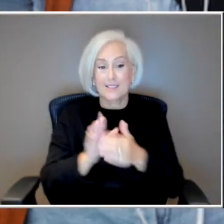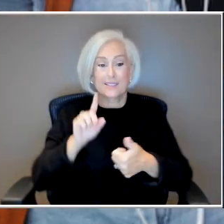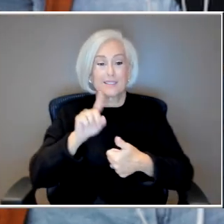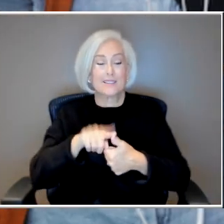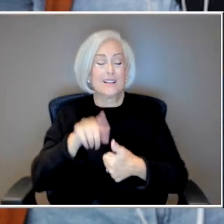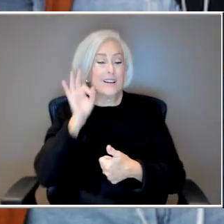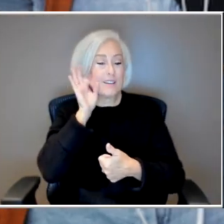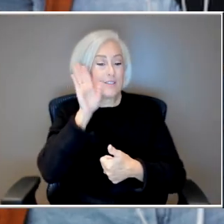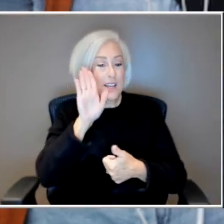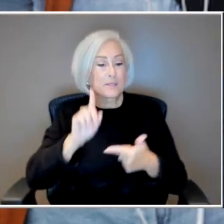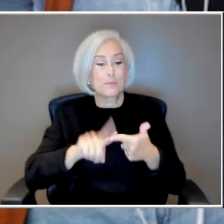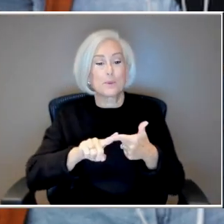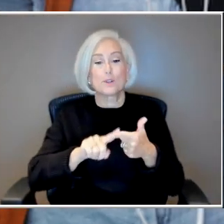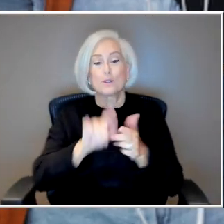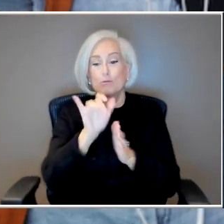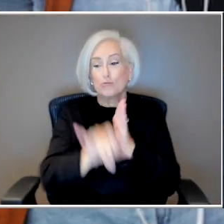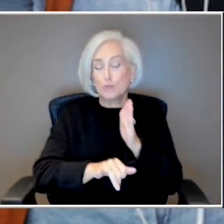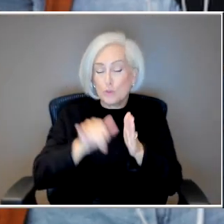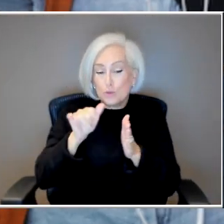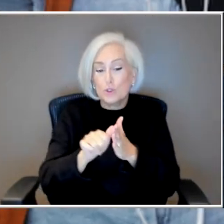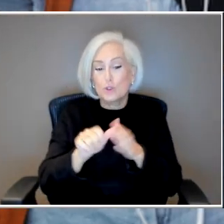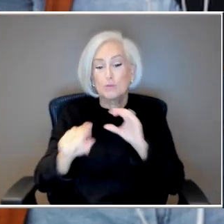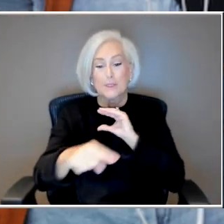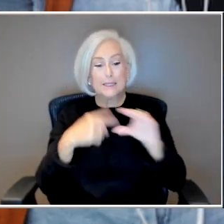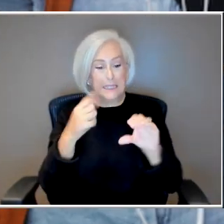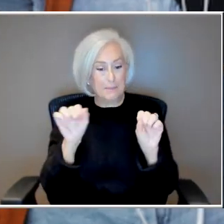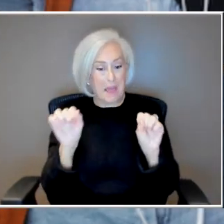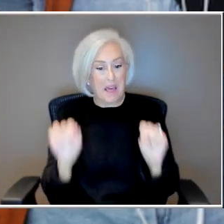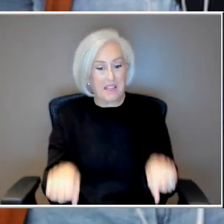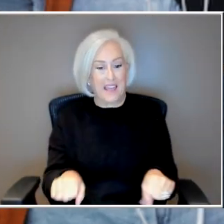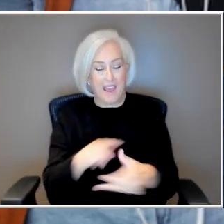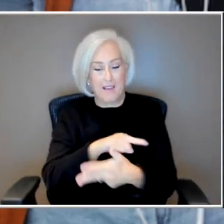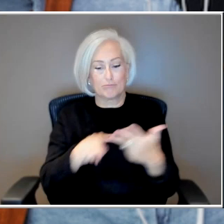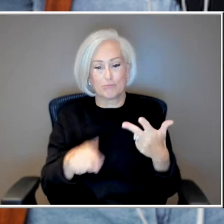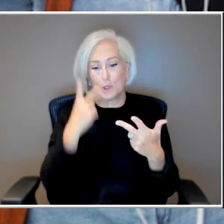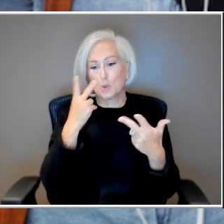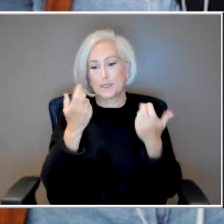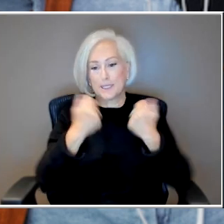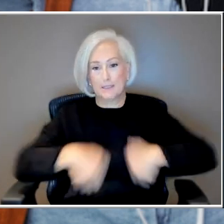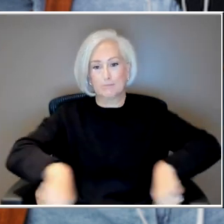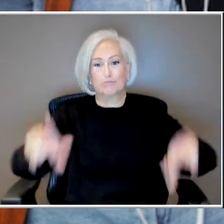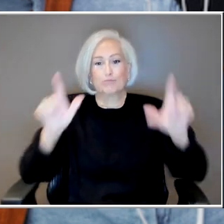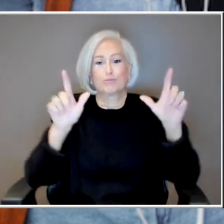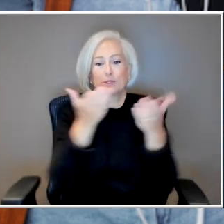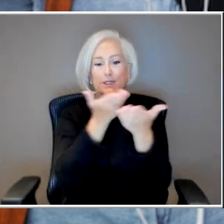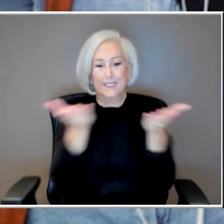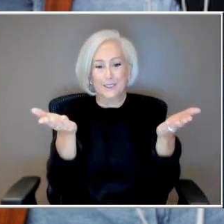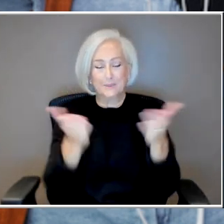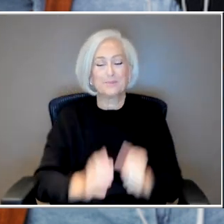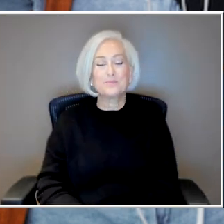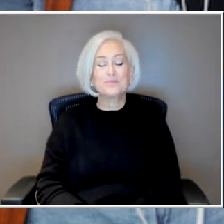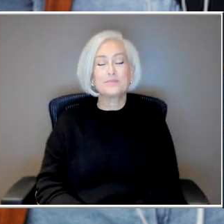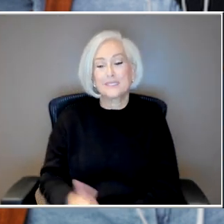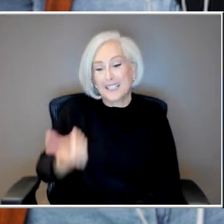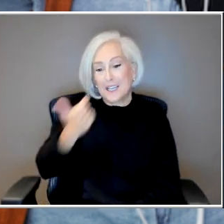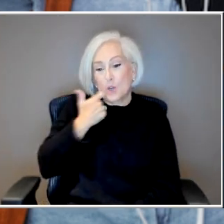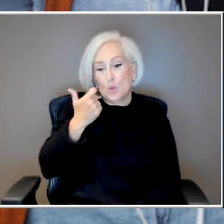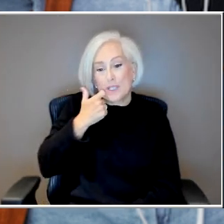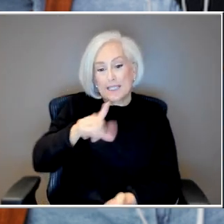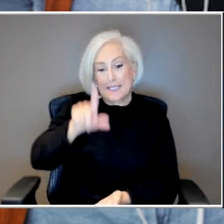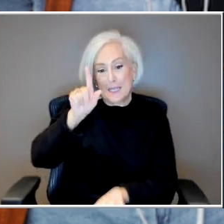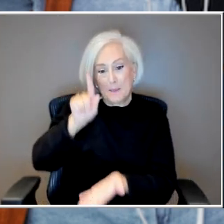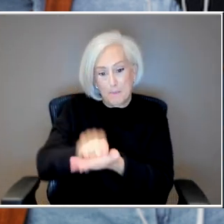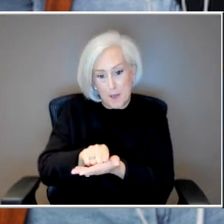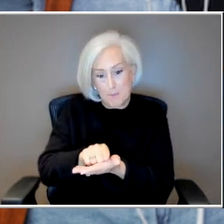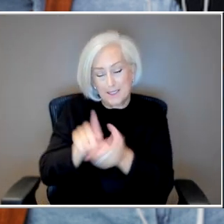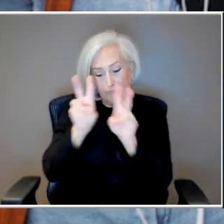or you can email the Medical News Network. That info is right now on your screen. All right. A recently published meta-analysis of 25